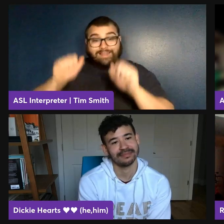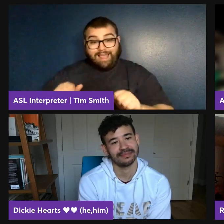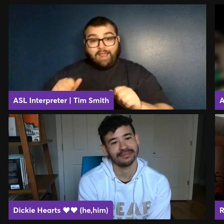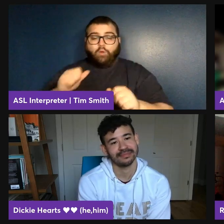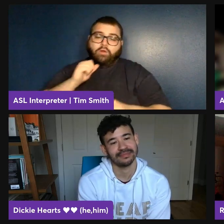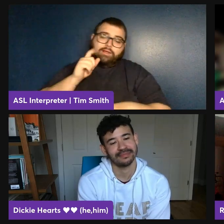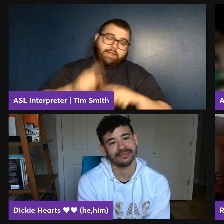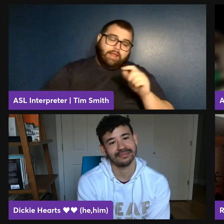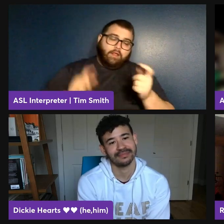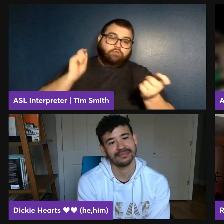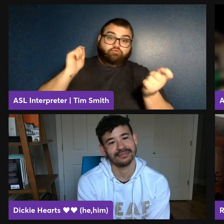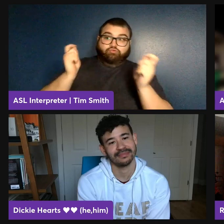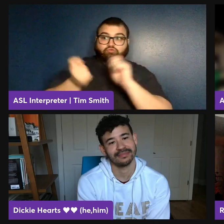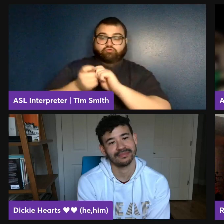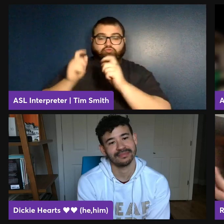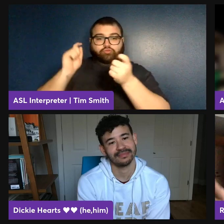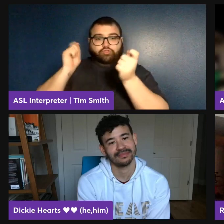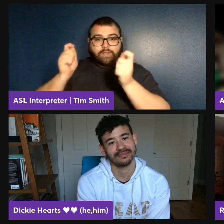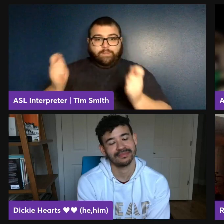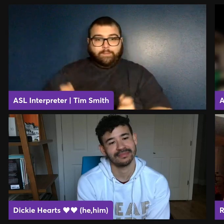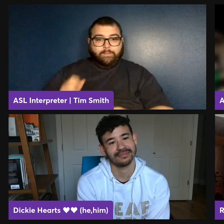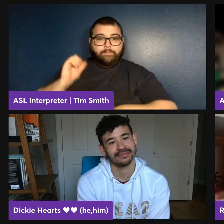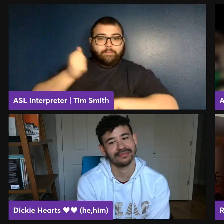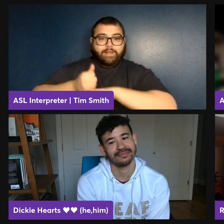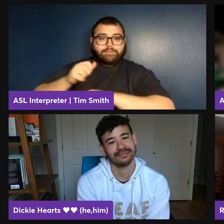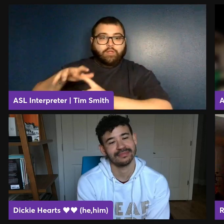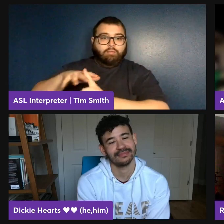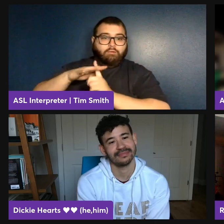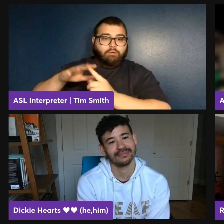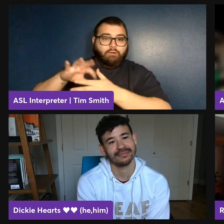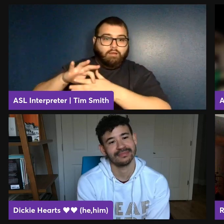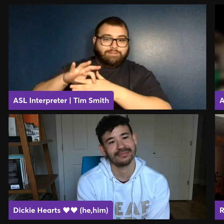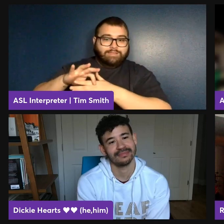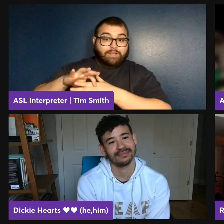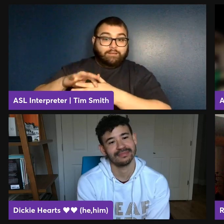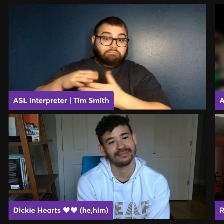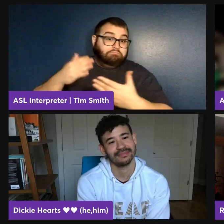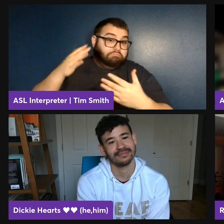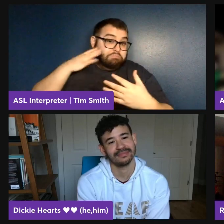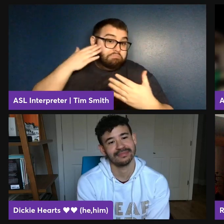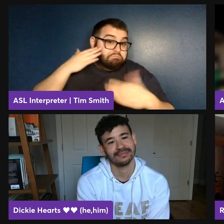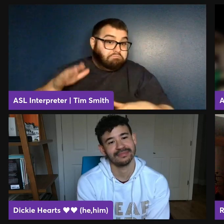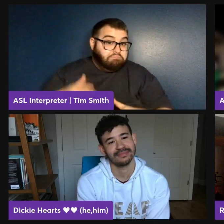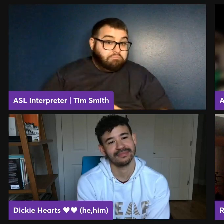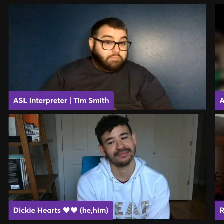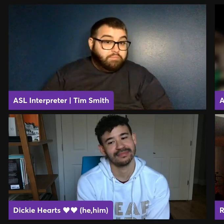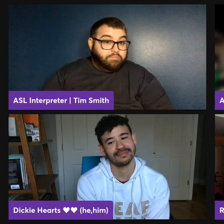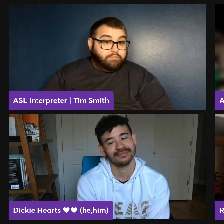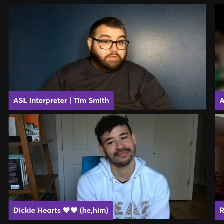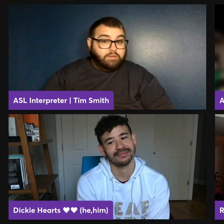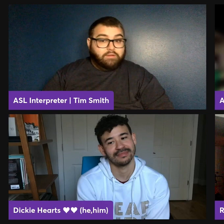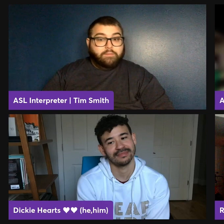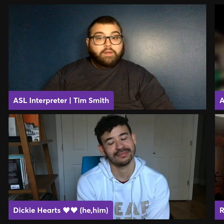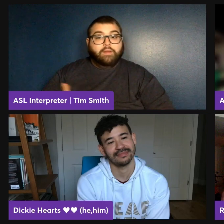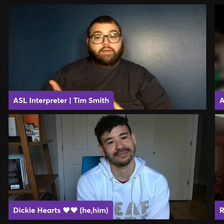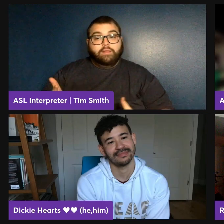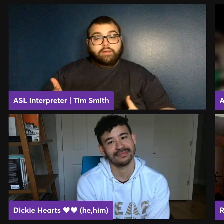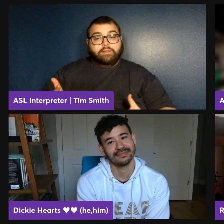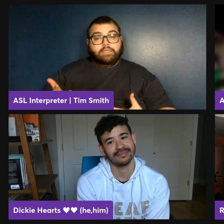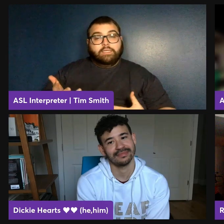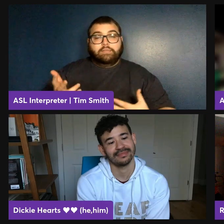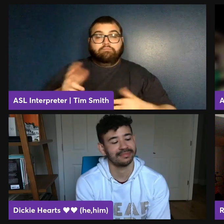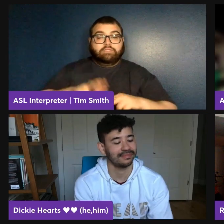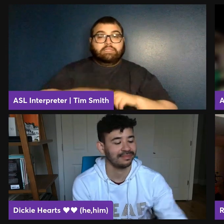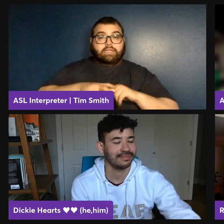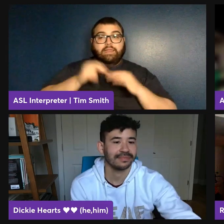based on the content of those plays, who knows? But I'm sitting here thinking about what